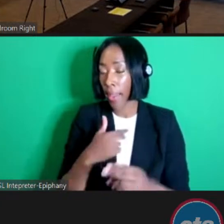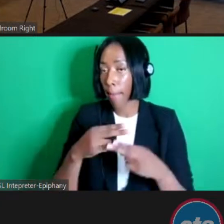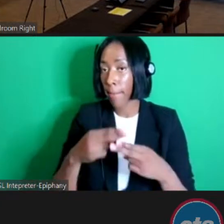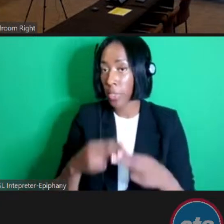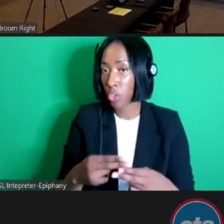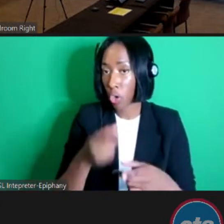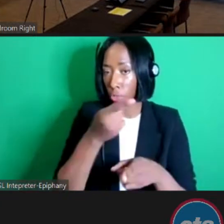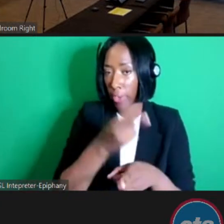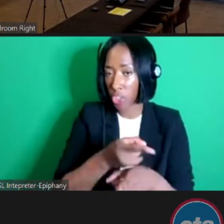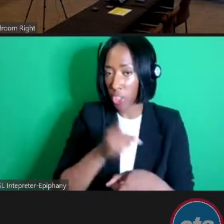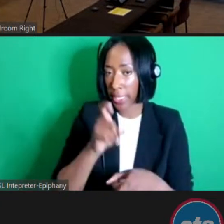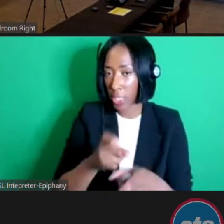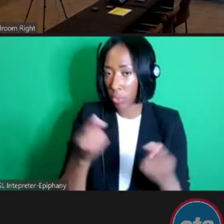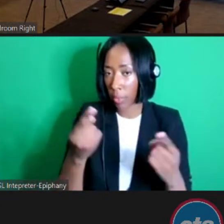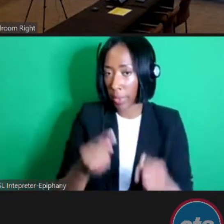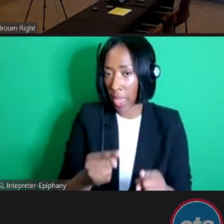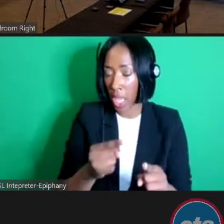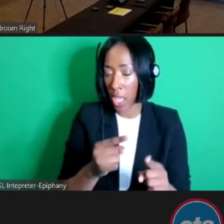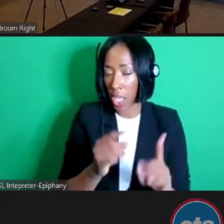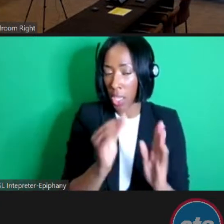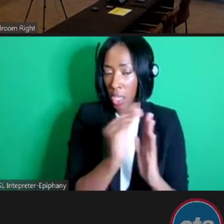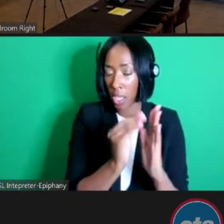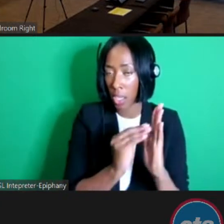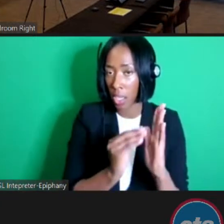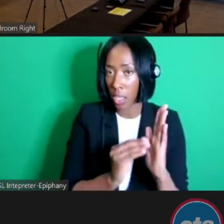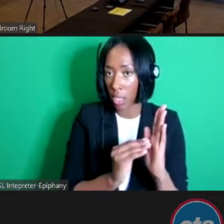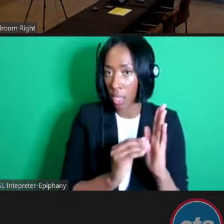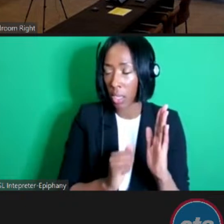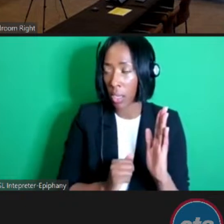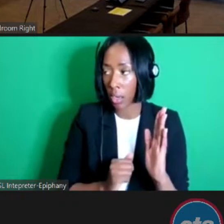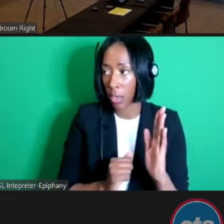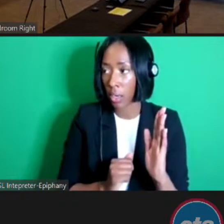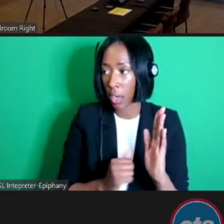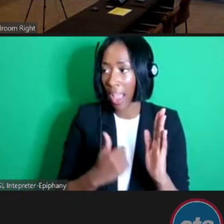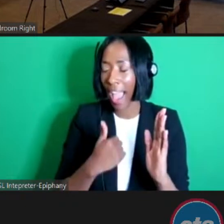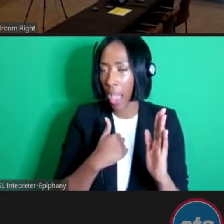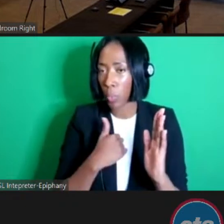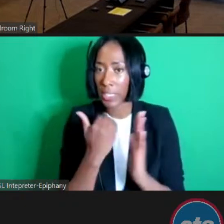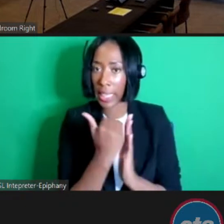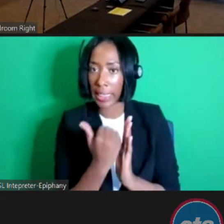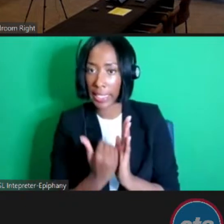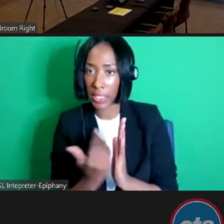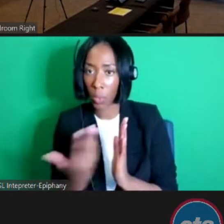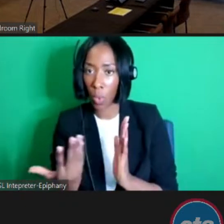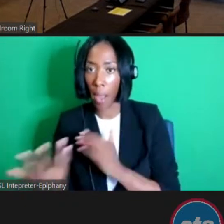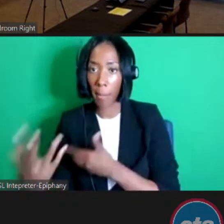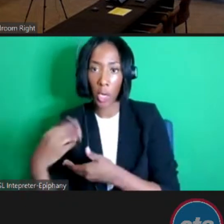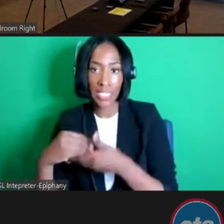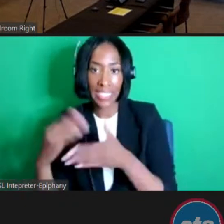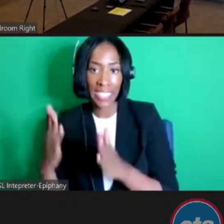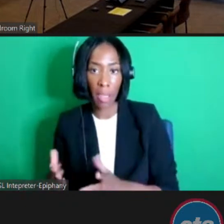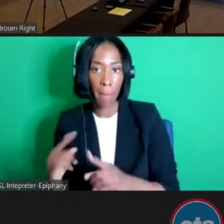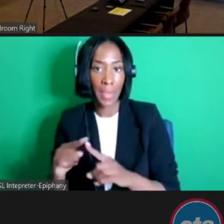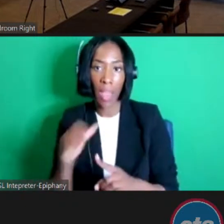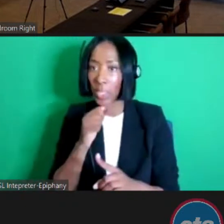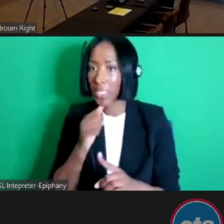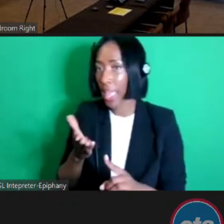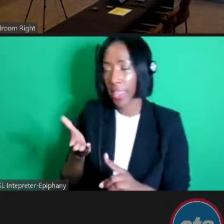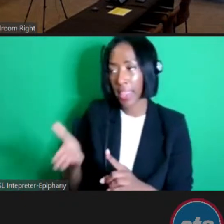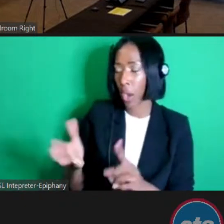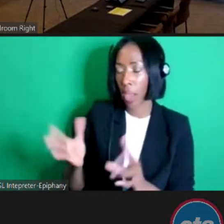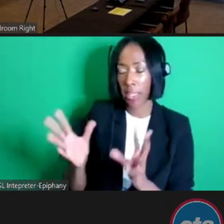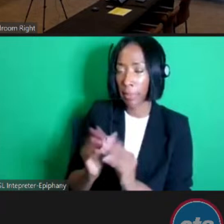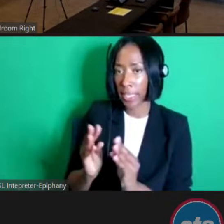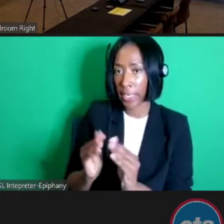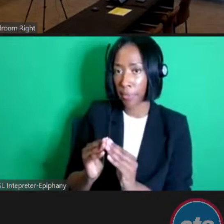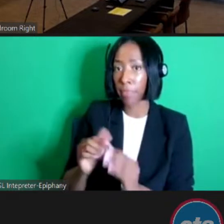correction that needed to be made. It said that I was listed as a participant, but I was not at the meeting.